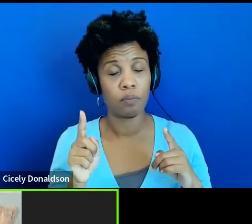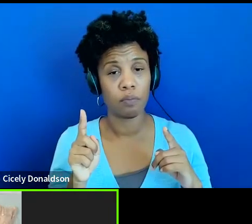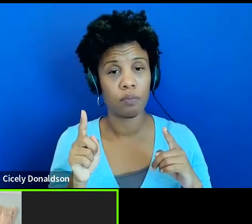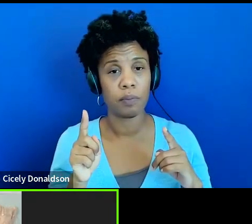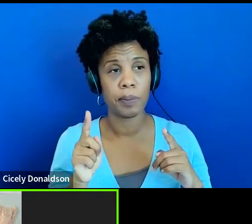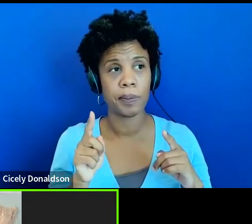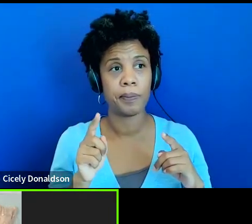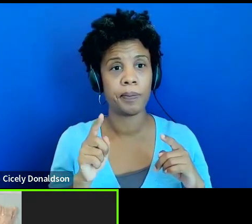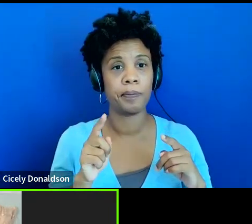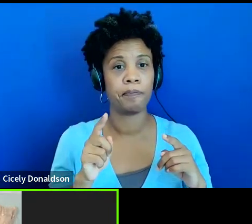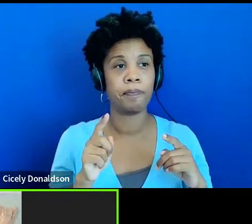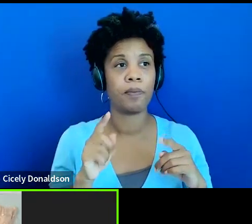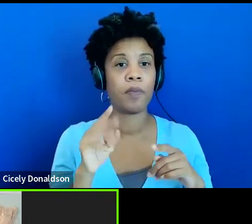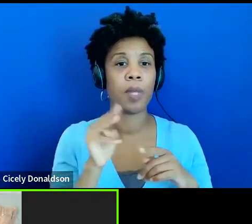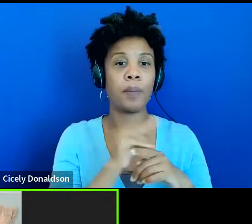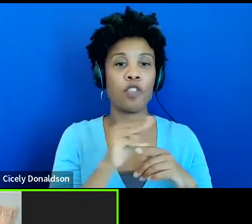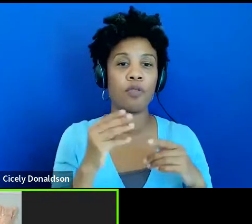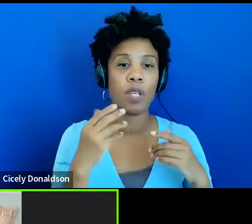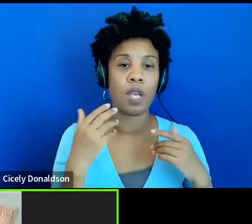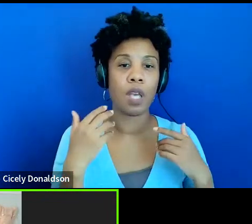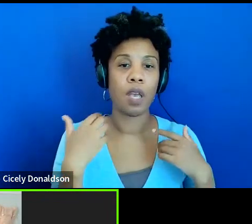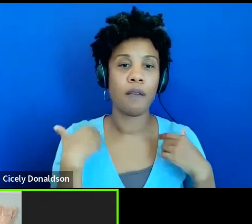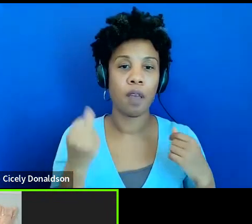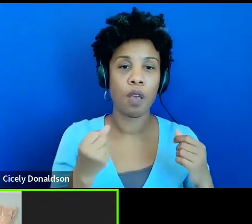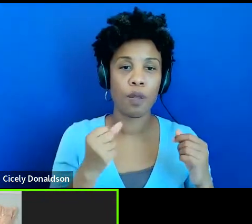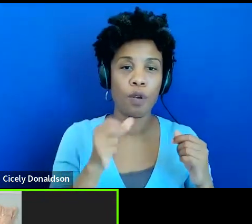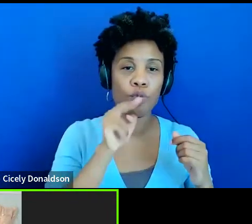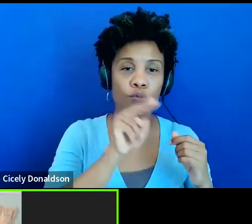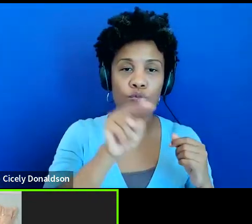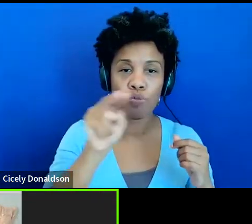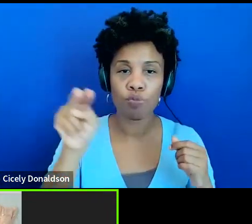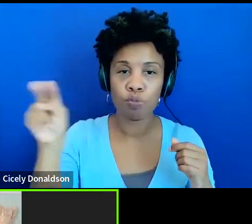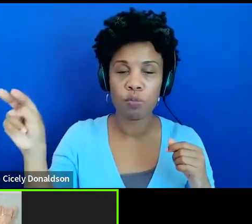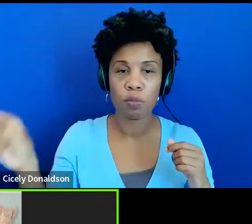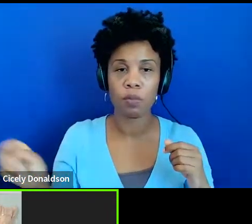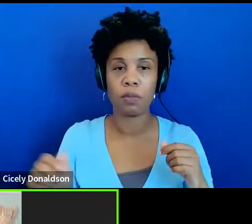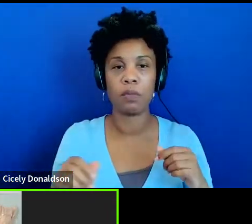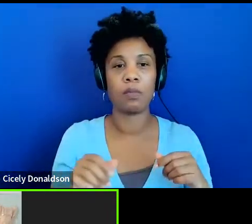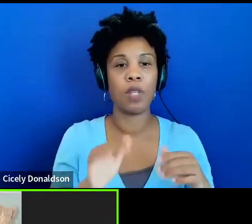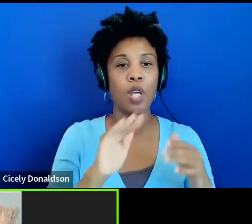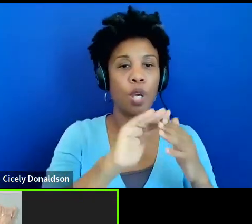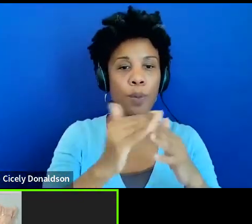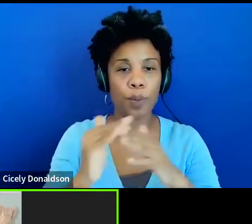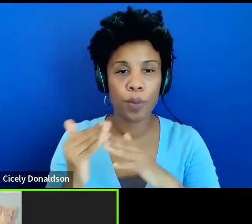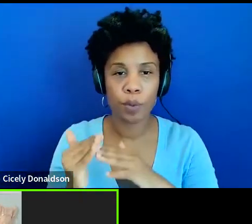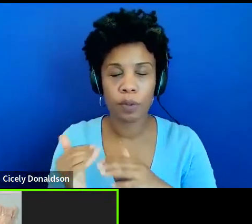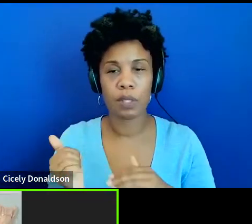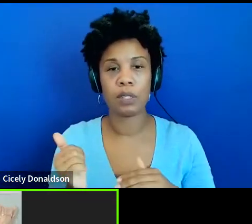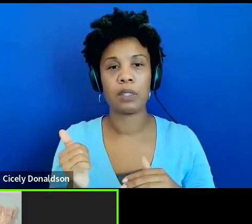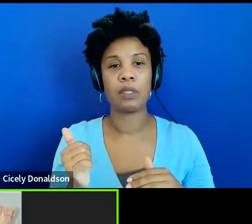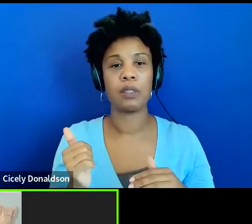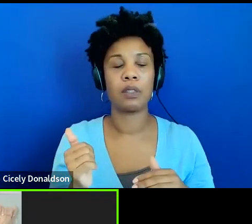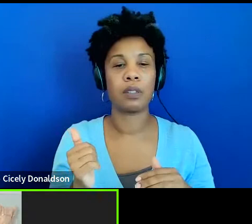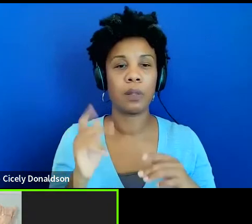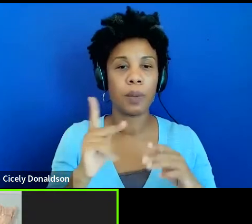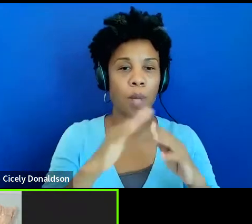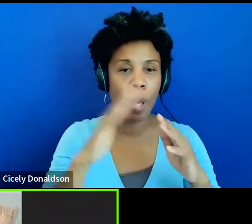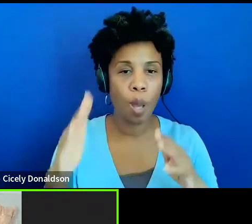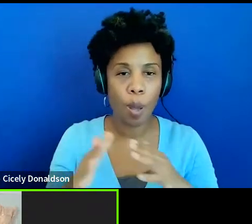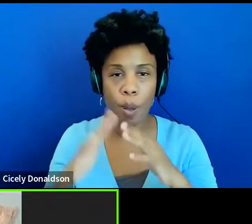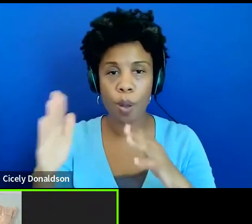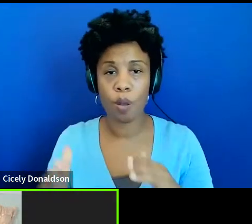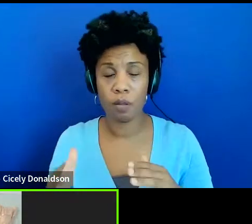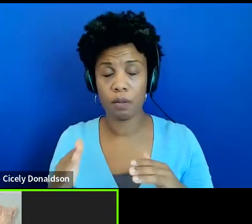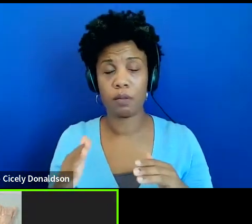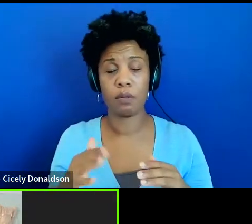the communities, to the homes and institutions where persons with disabilities and other persons who were not able to go in to get